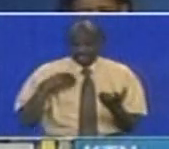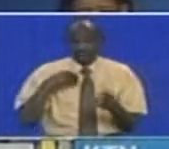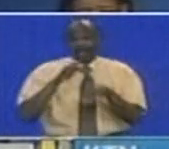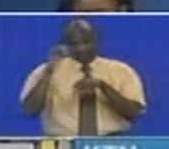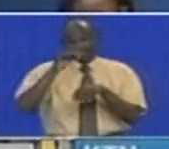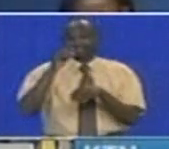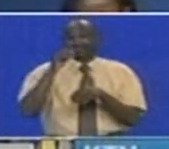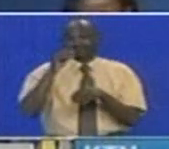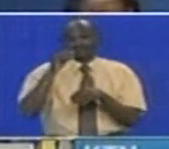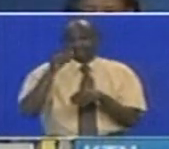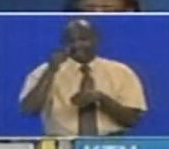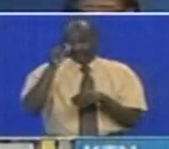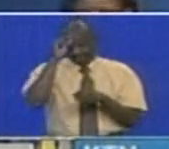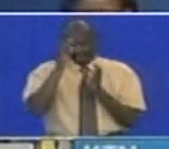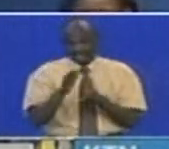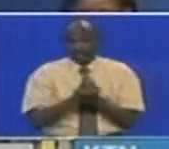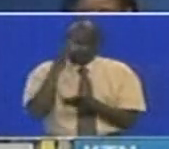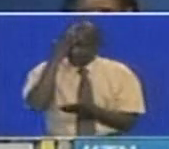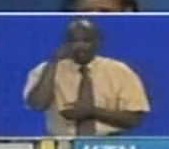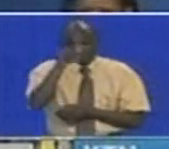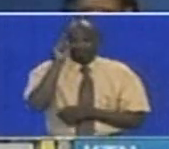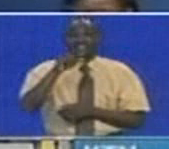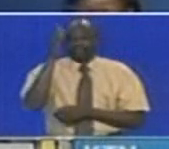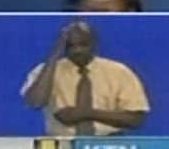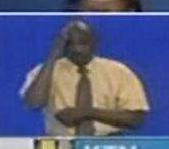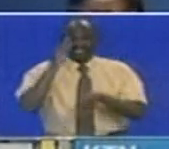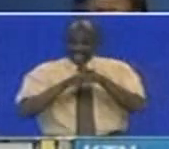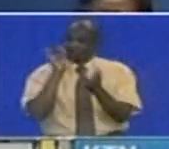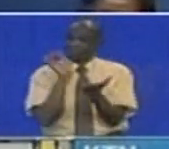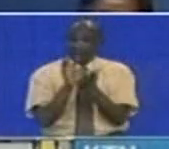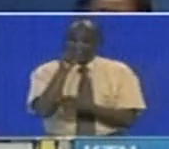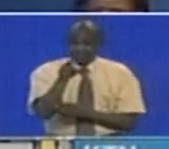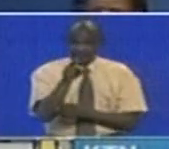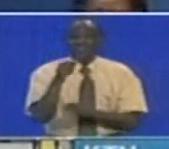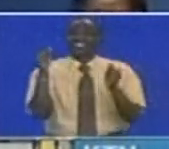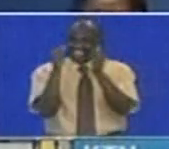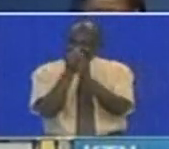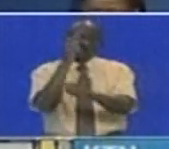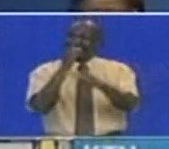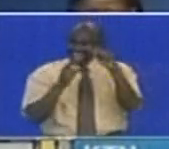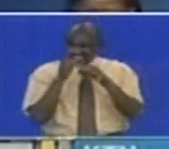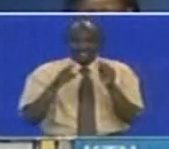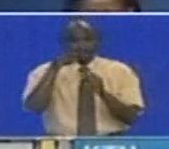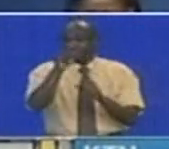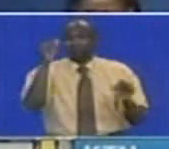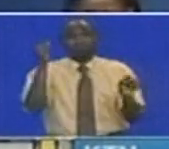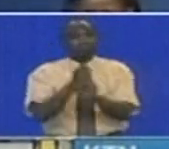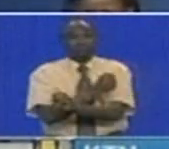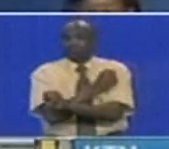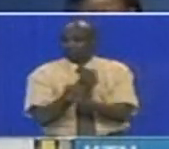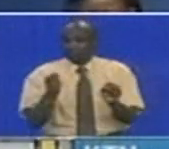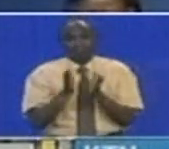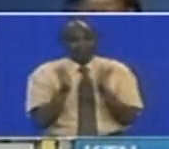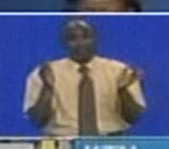Wambora. Be knowing that once we impeach him for 10 years, he cannot hold a public